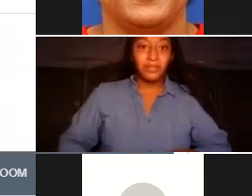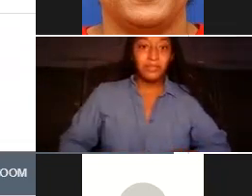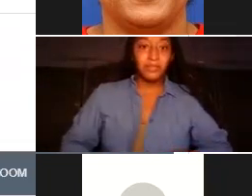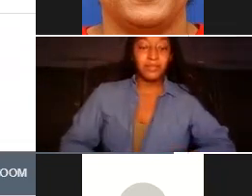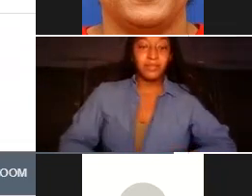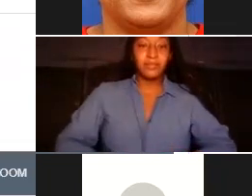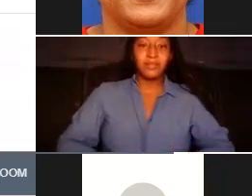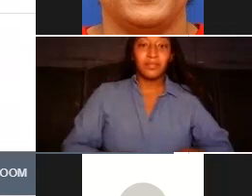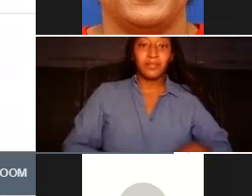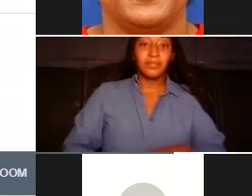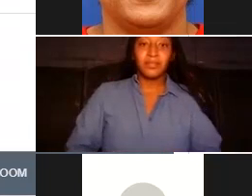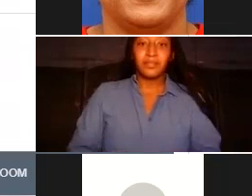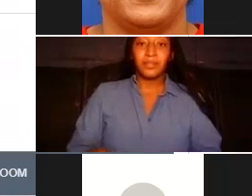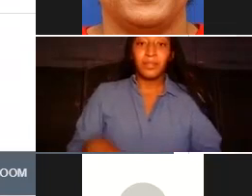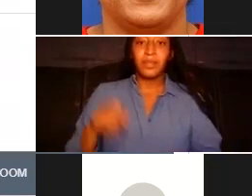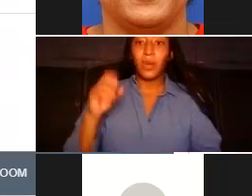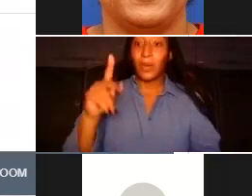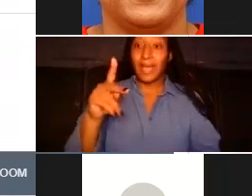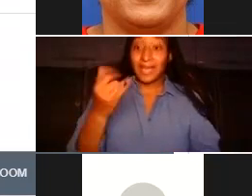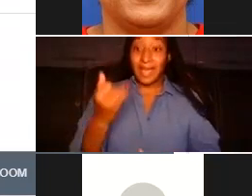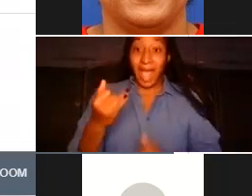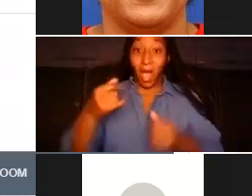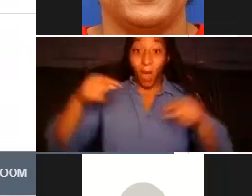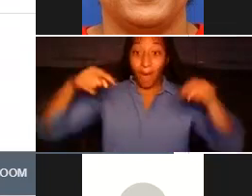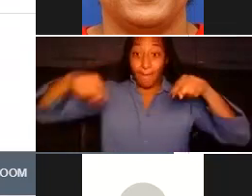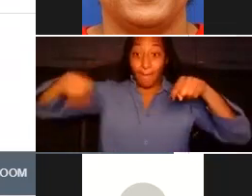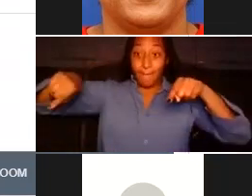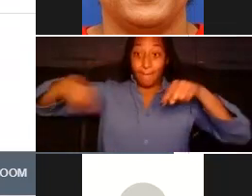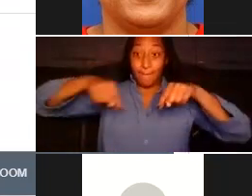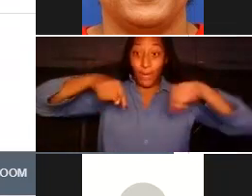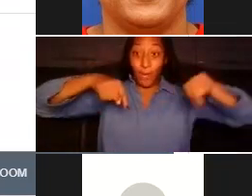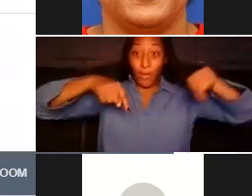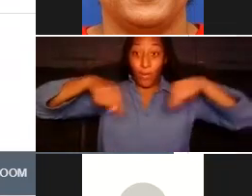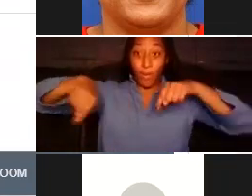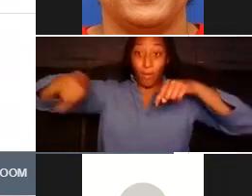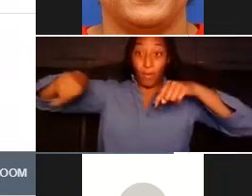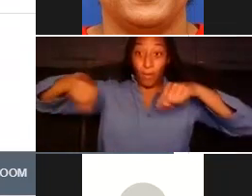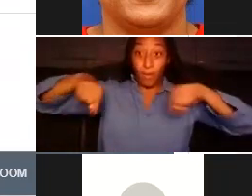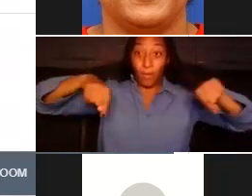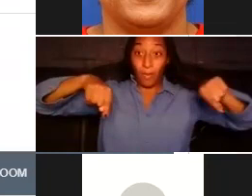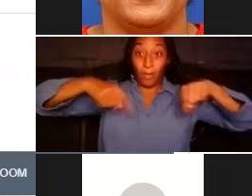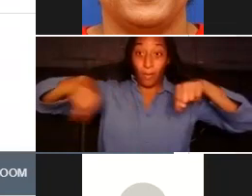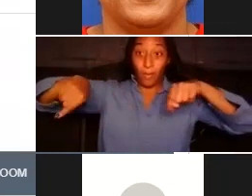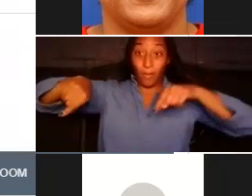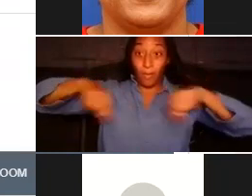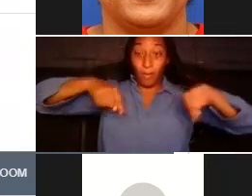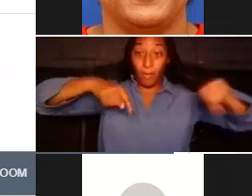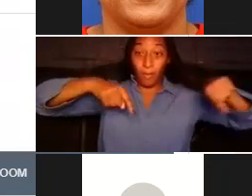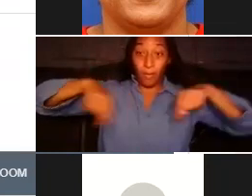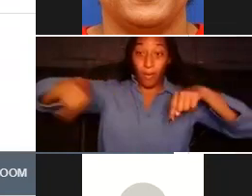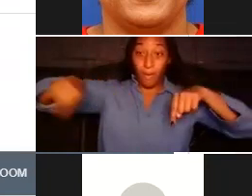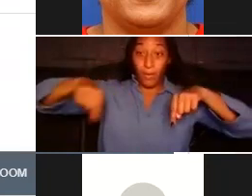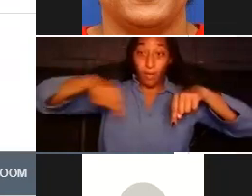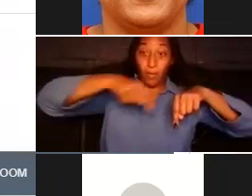Another example of a simple harmonic oscillator is what we call a simple pendulum. There are different types of pendulum, and some of them have